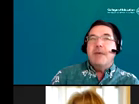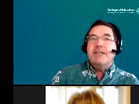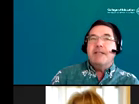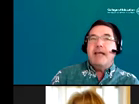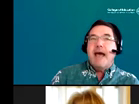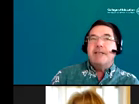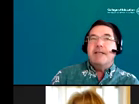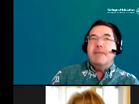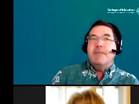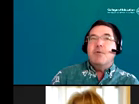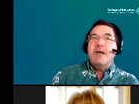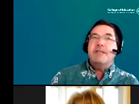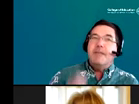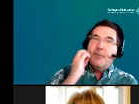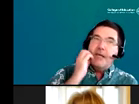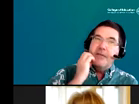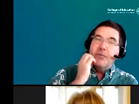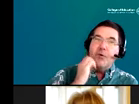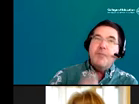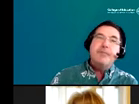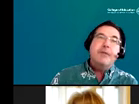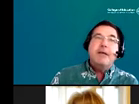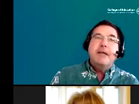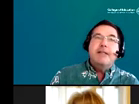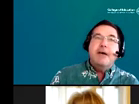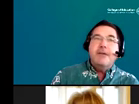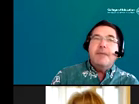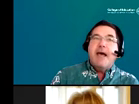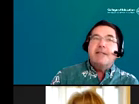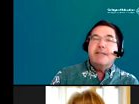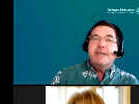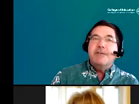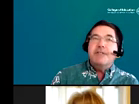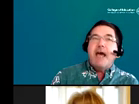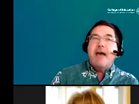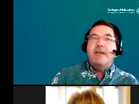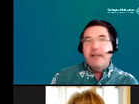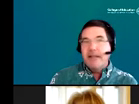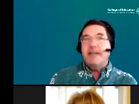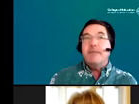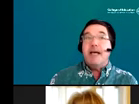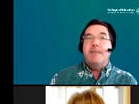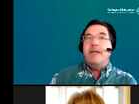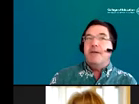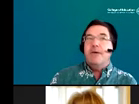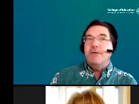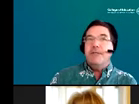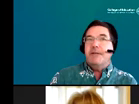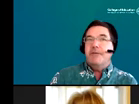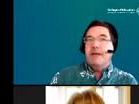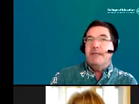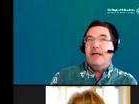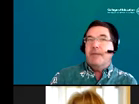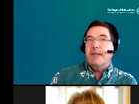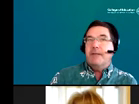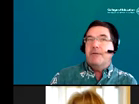just basically ask them, they'll be in the room. Tell them to access their chat and then let them type it in. Don't you sit there and